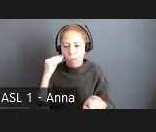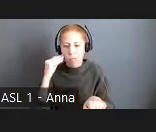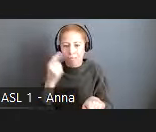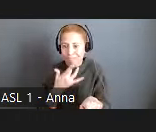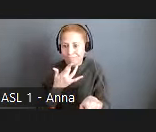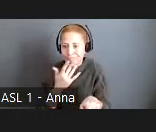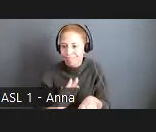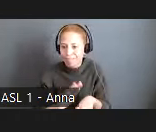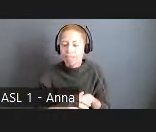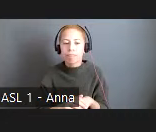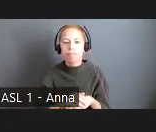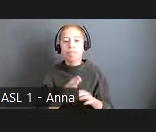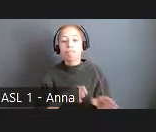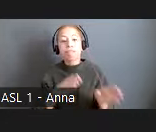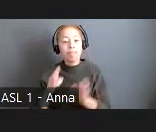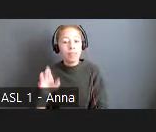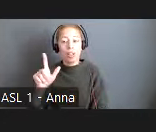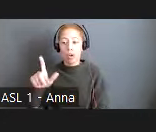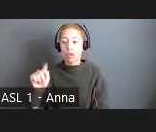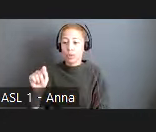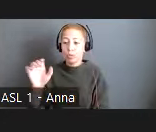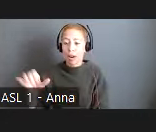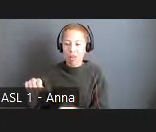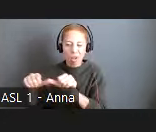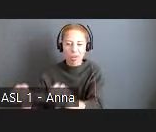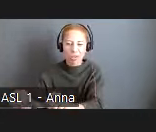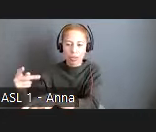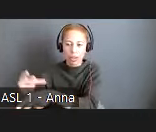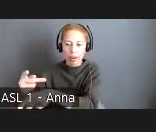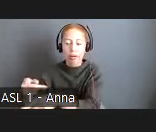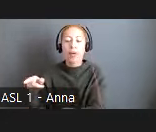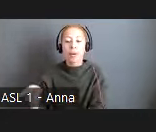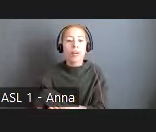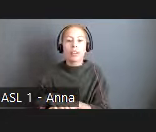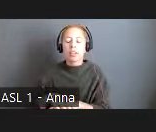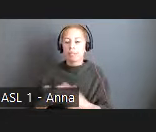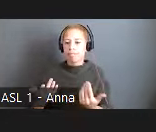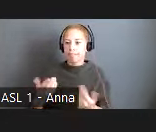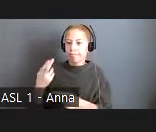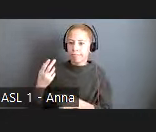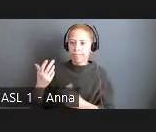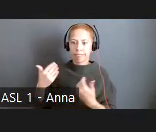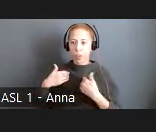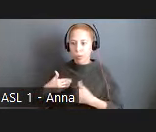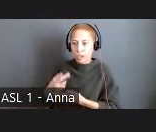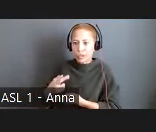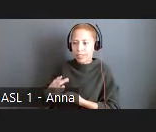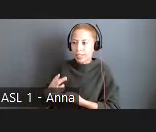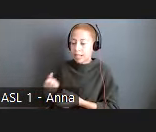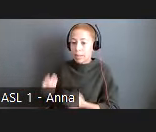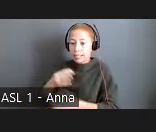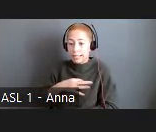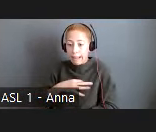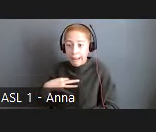care, looking at long-term care and what really can be done there. A huge part of that is looking at the human resources, the staff in long-term care, and ensuring that